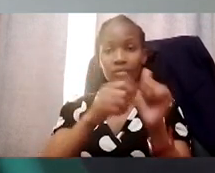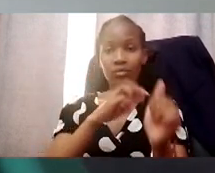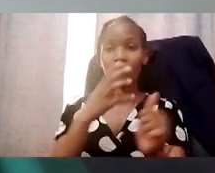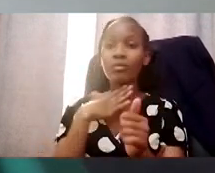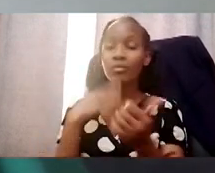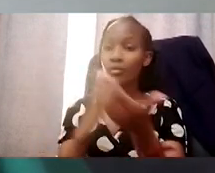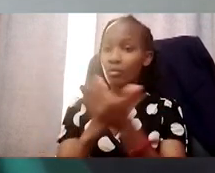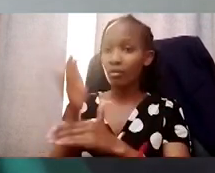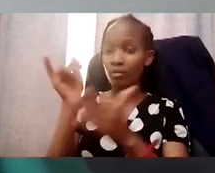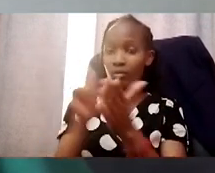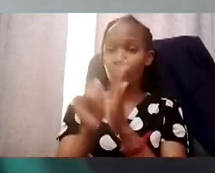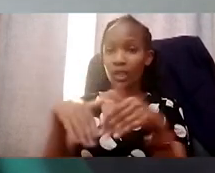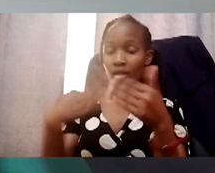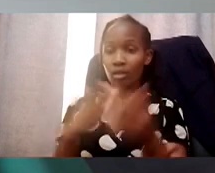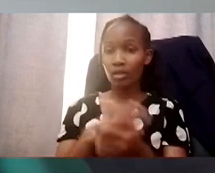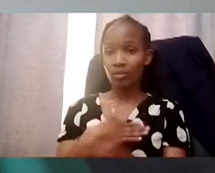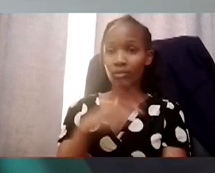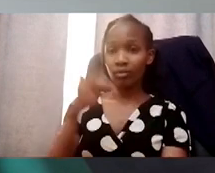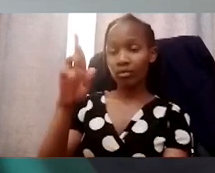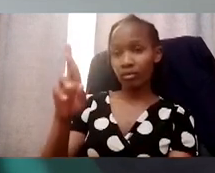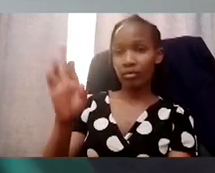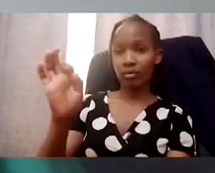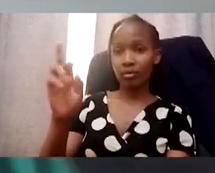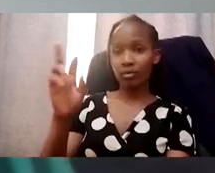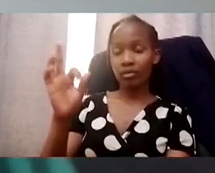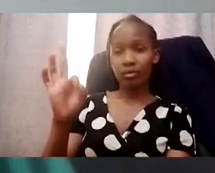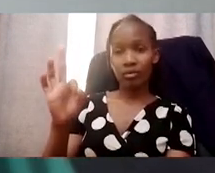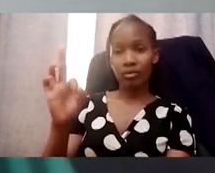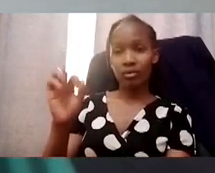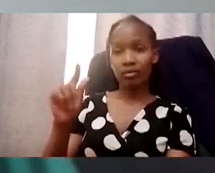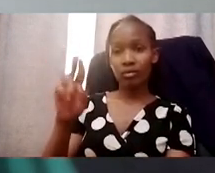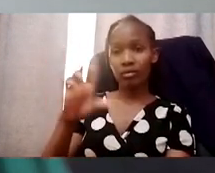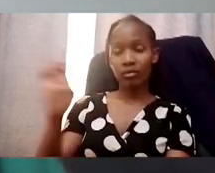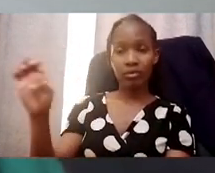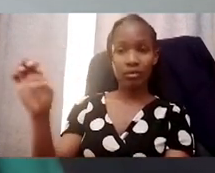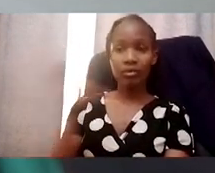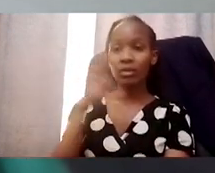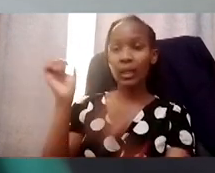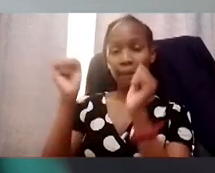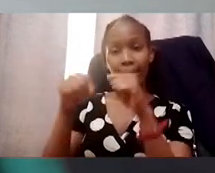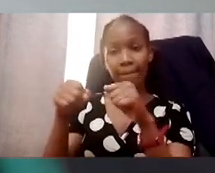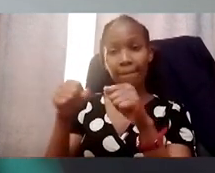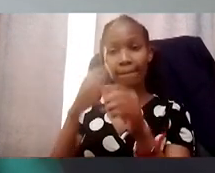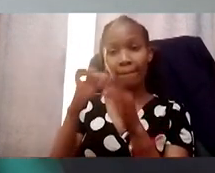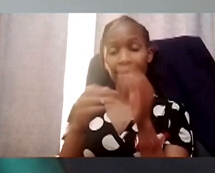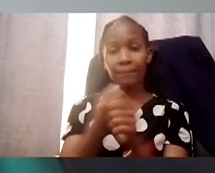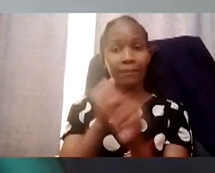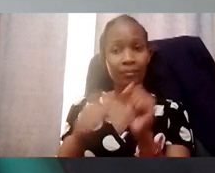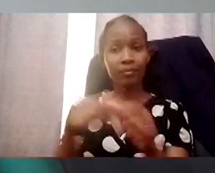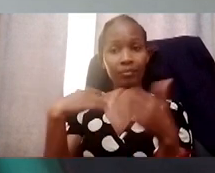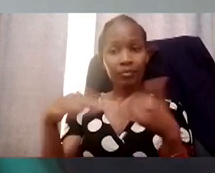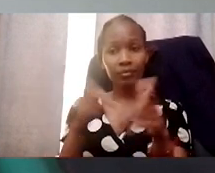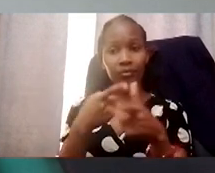give refugee youth all the opportunities to be all-rounded, to be able to, if you cannot play football, then surely maybe you can